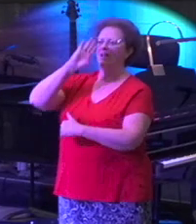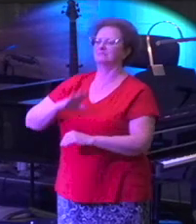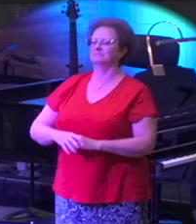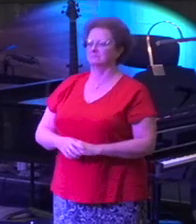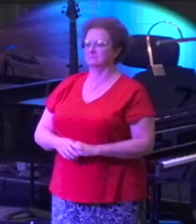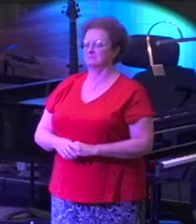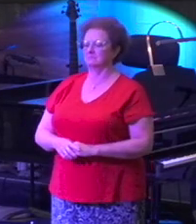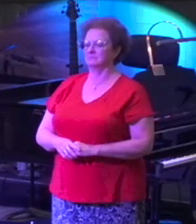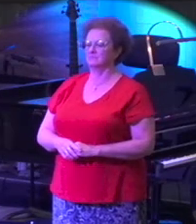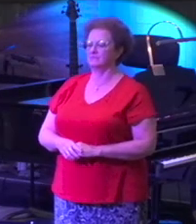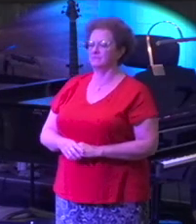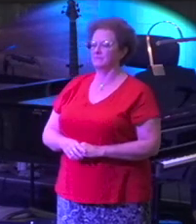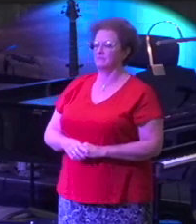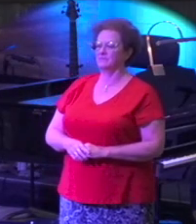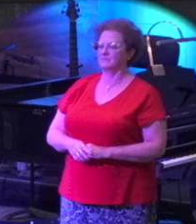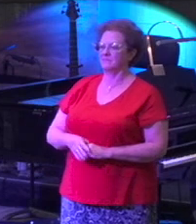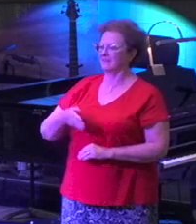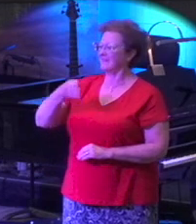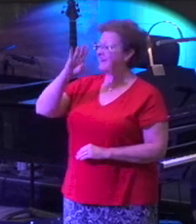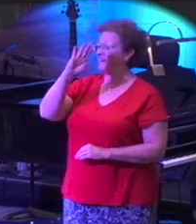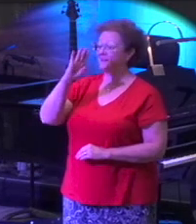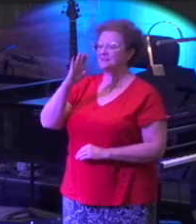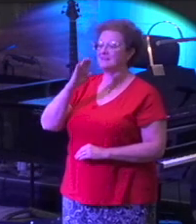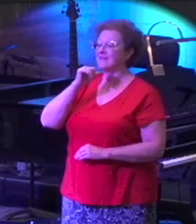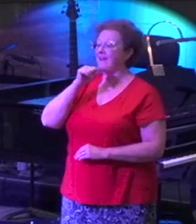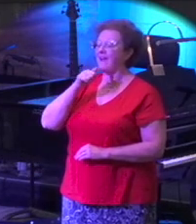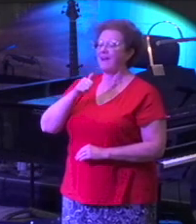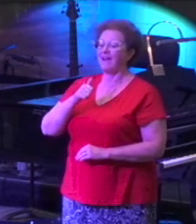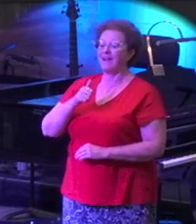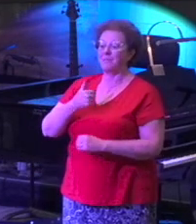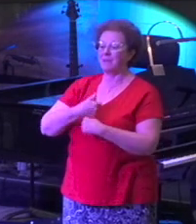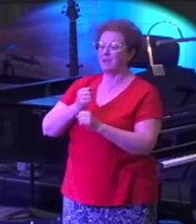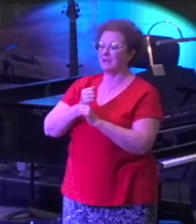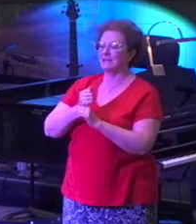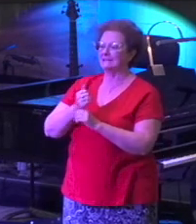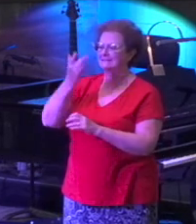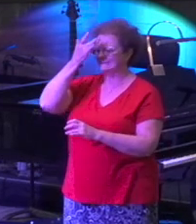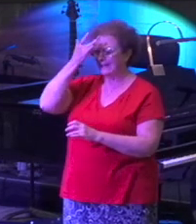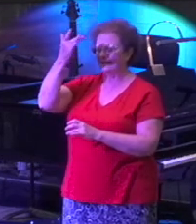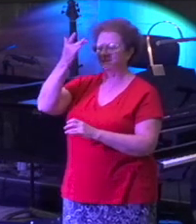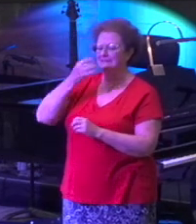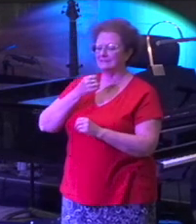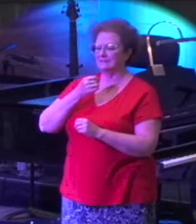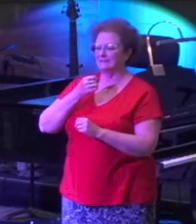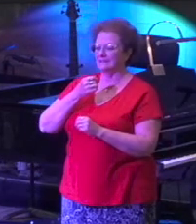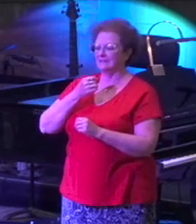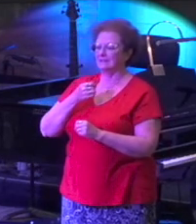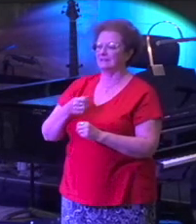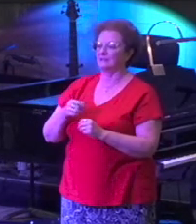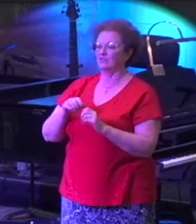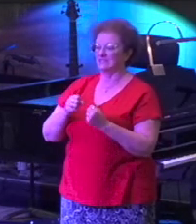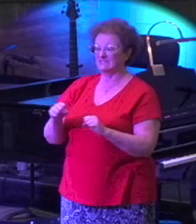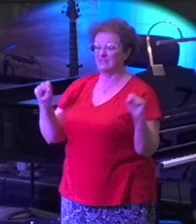instance is talking about Jesus Christ. But God doesn't make sense of salvation so that we would be saved by some logical